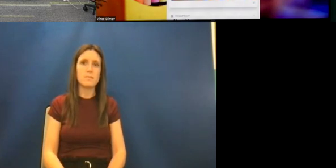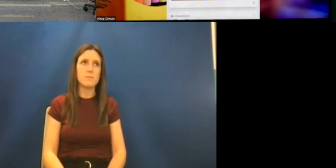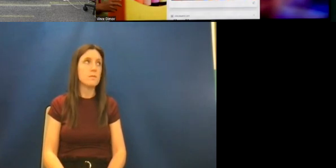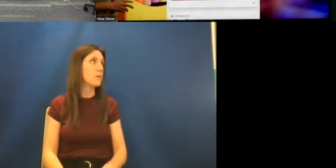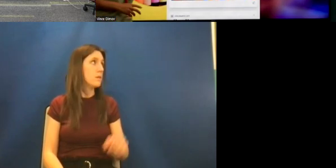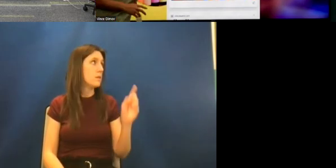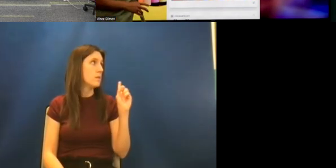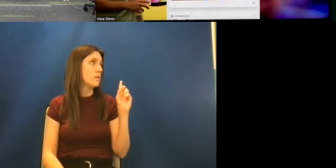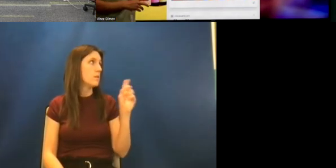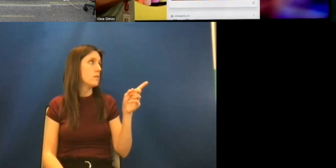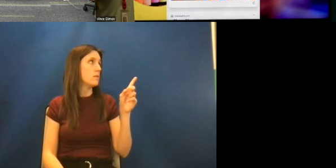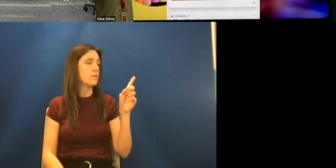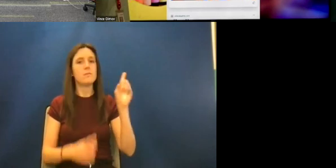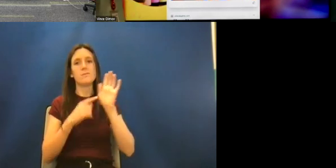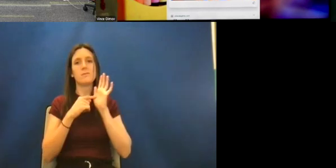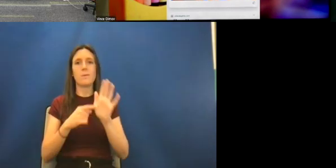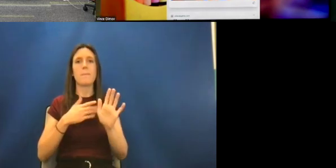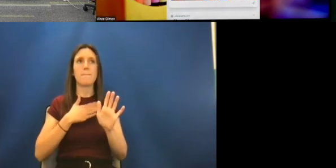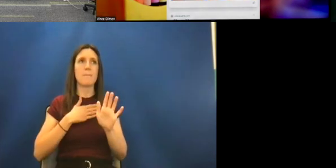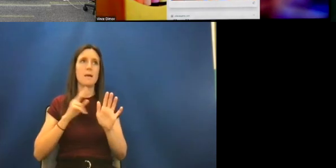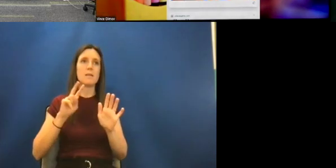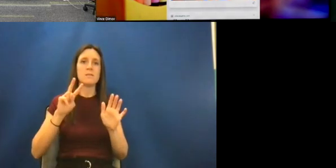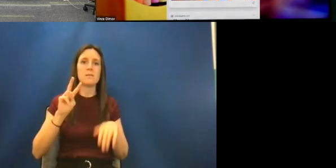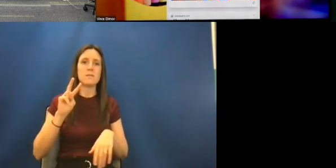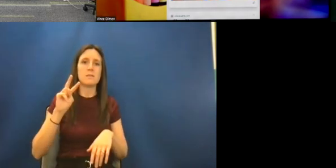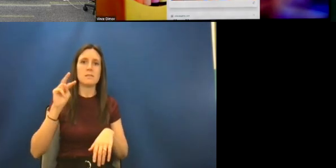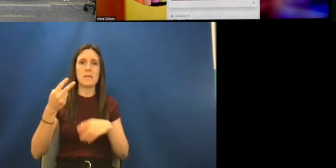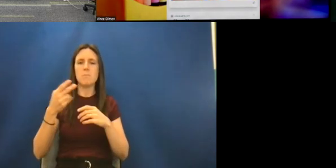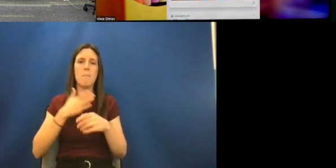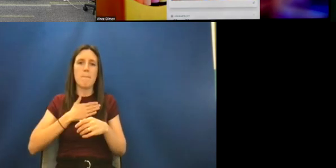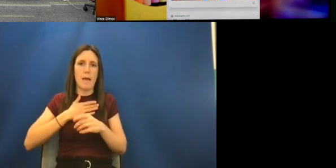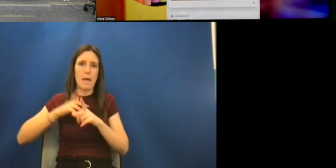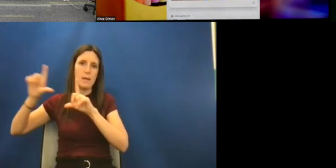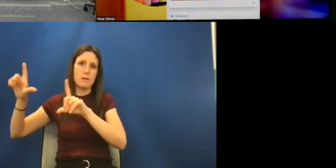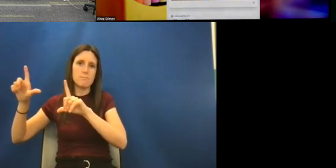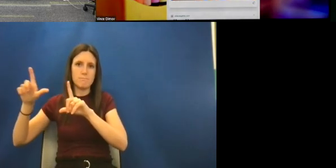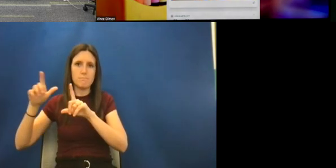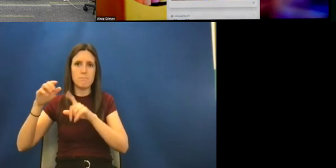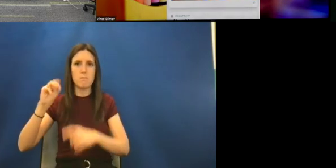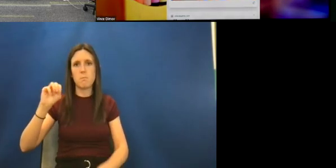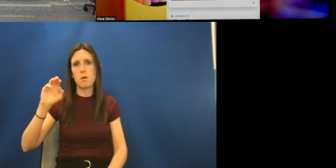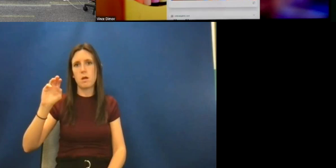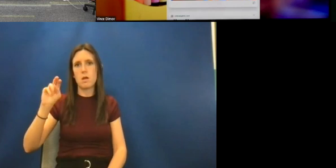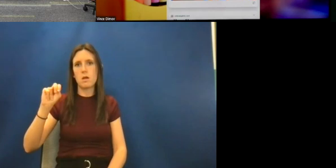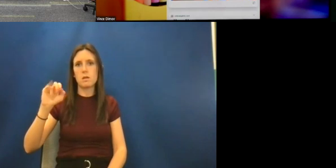So this right here is showing my second screen, my monitor that I have.